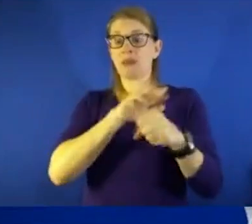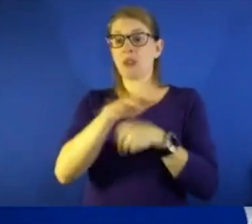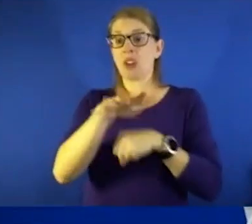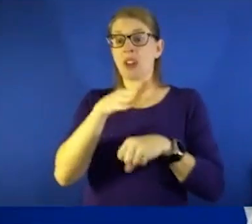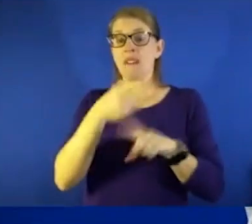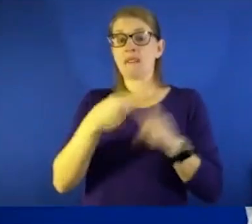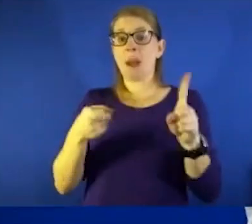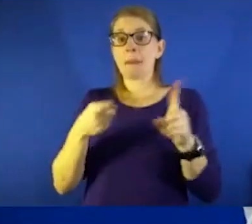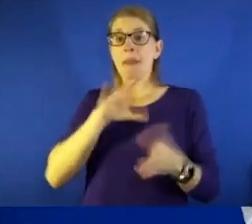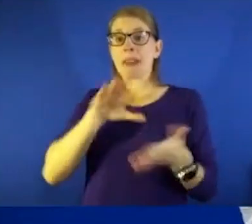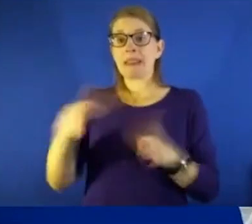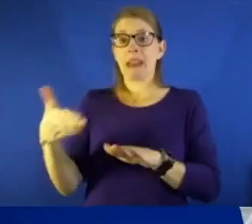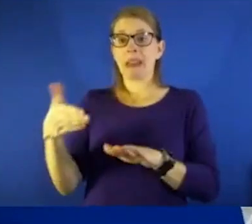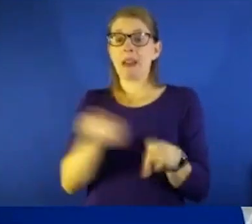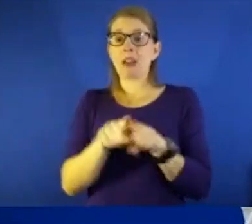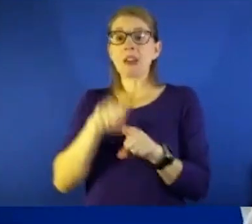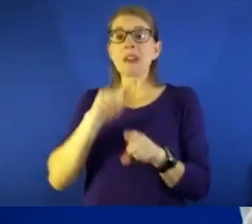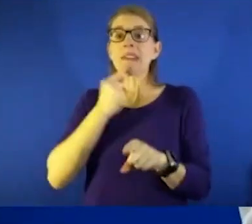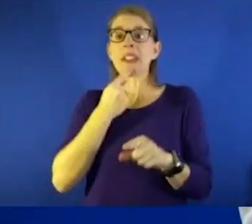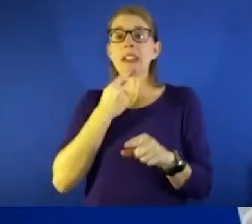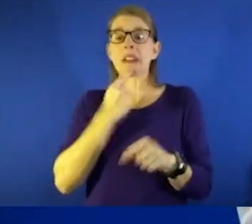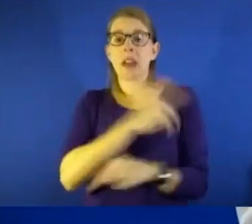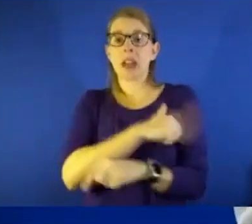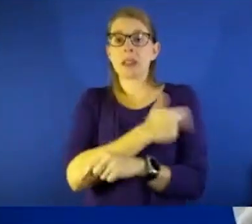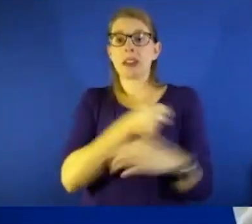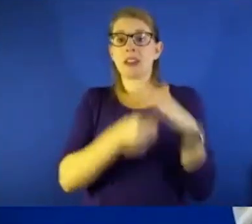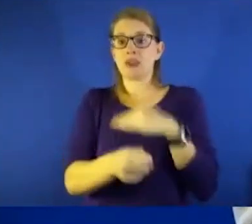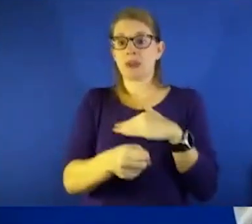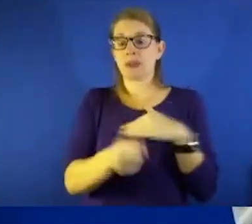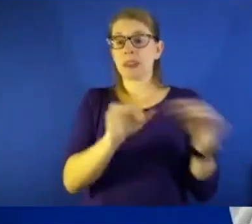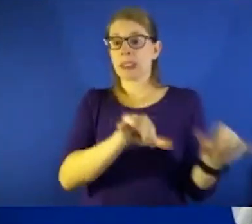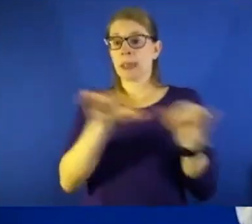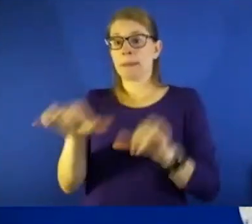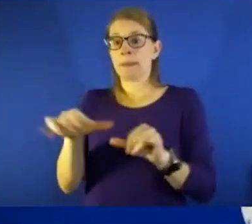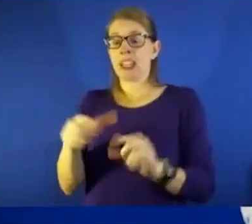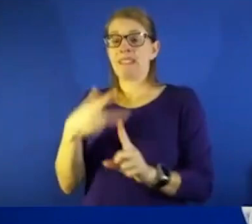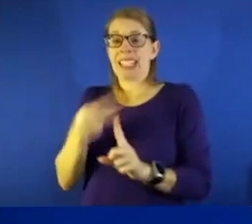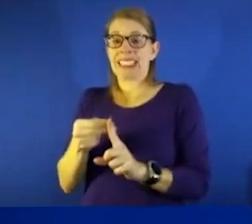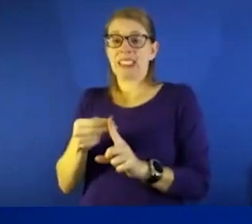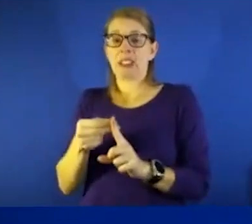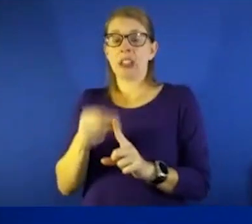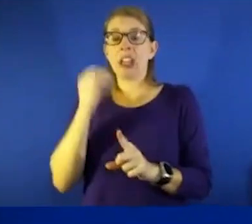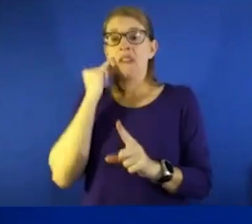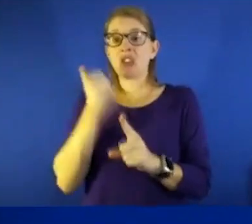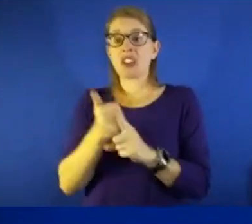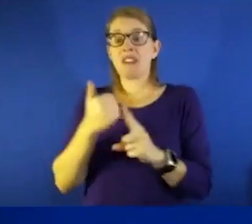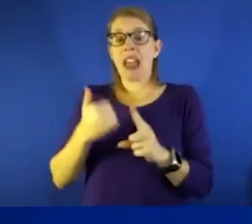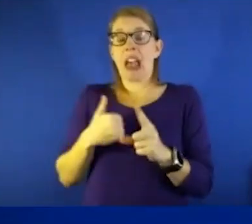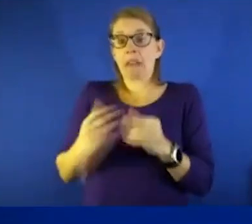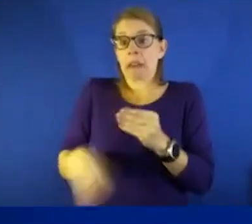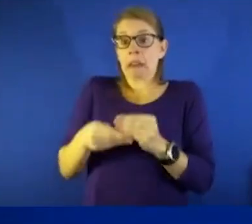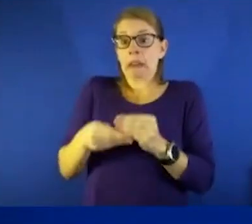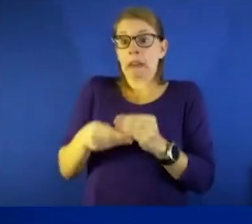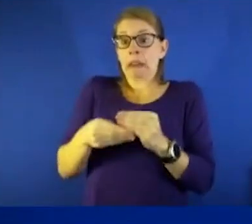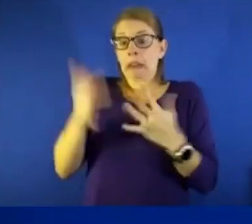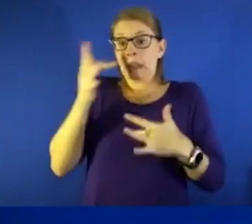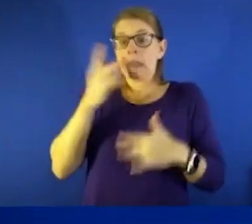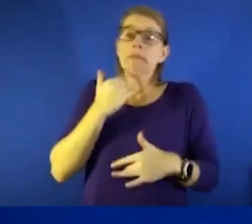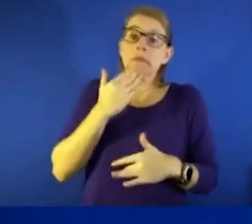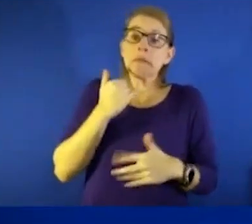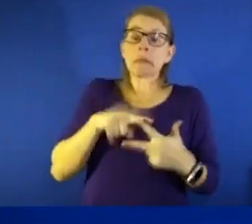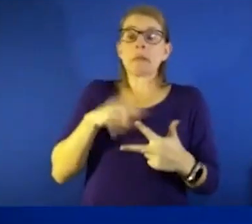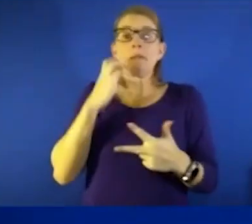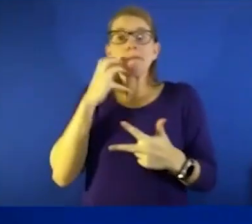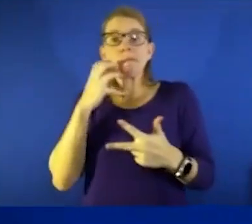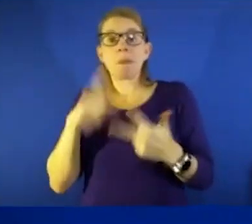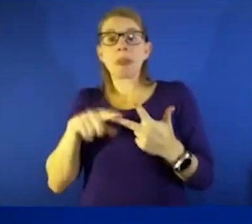severe hospitalization, as does vaccination. Furthermore, if you have underlying diseases like obesity, diabetes, hypertension,